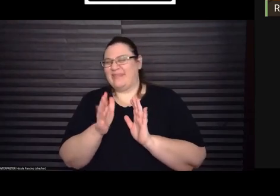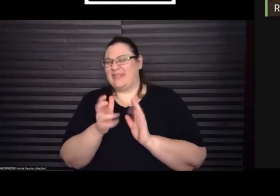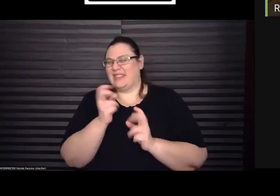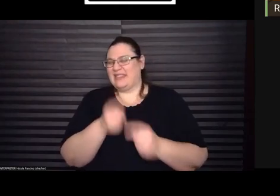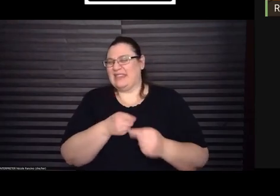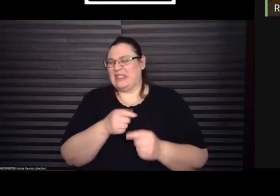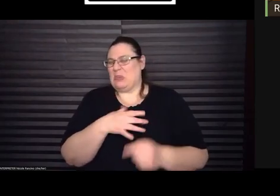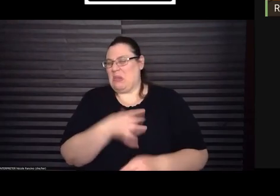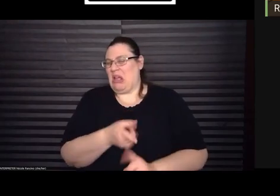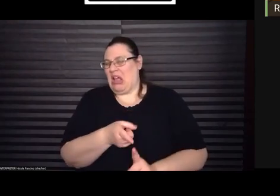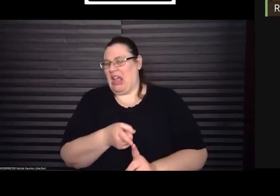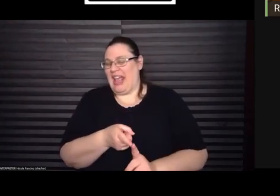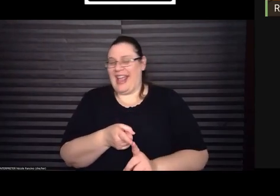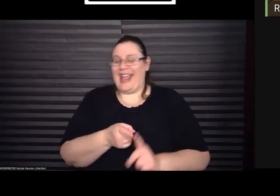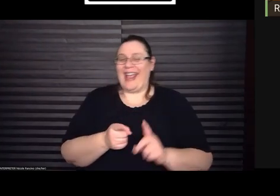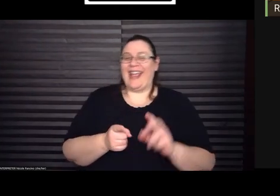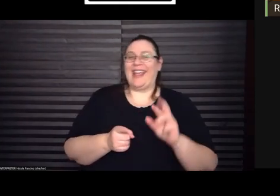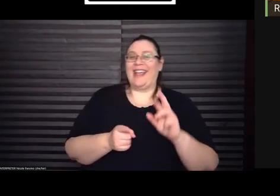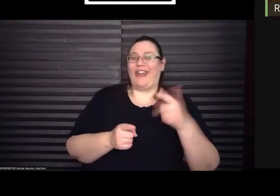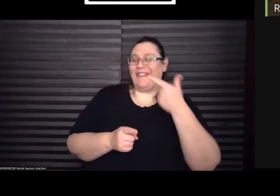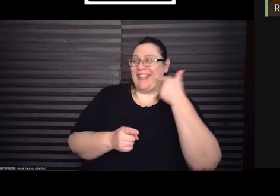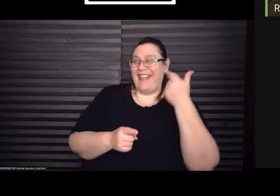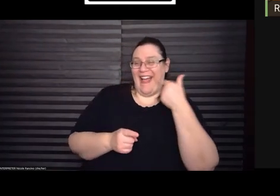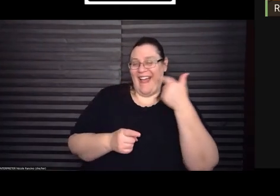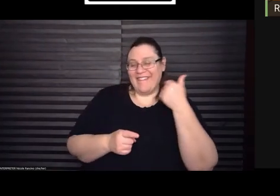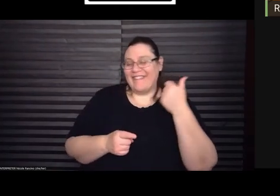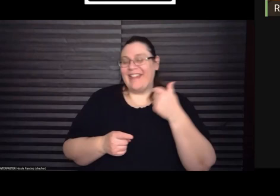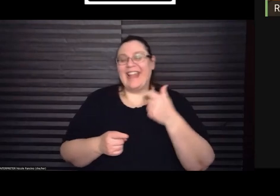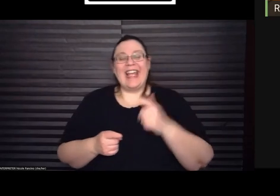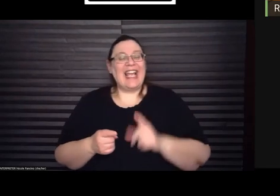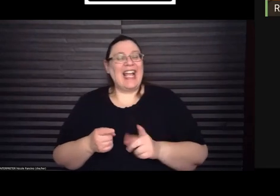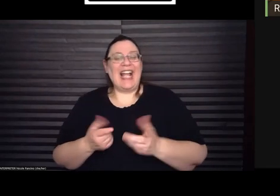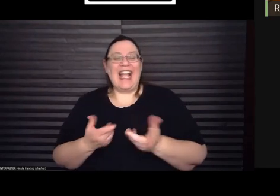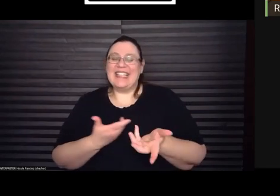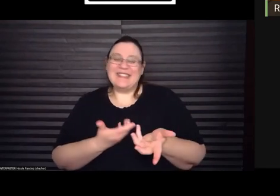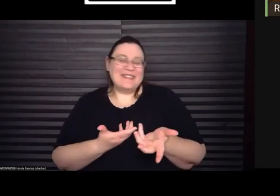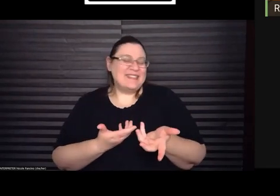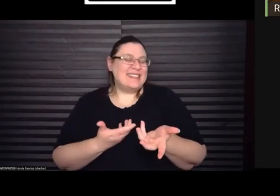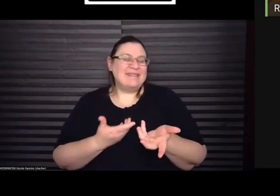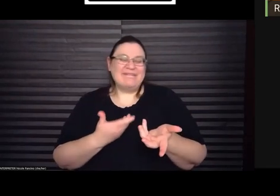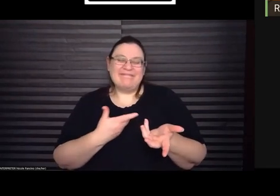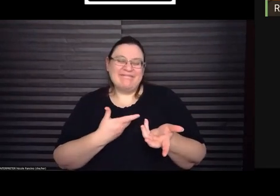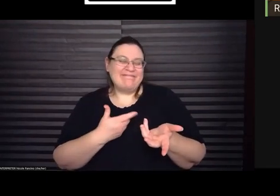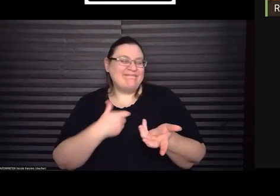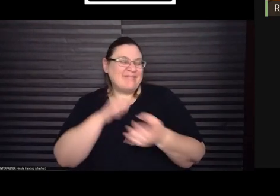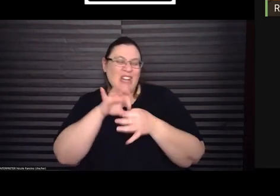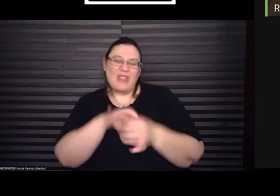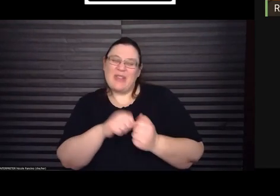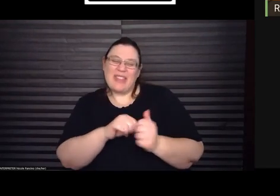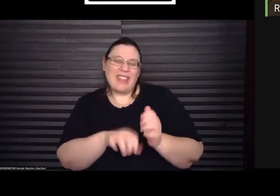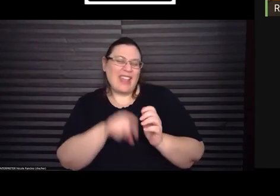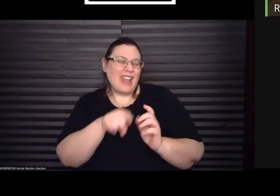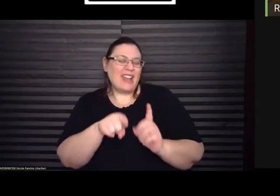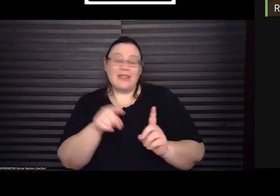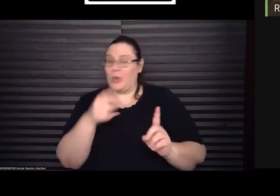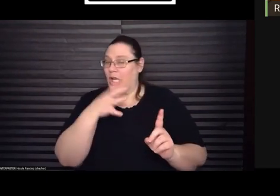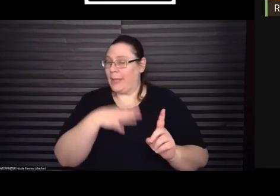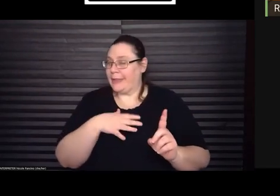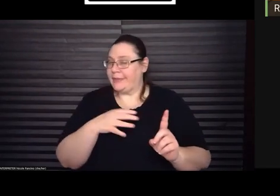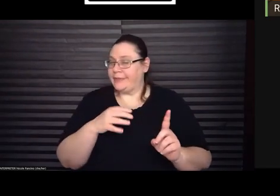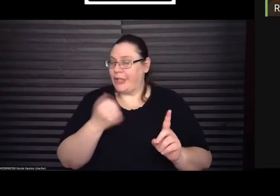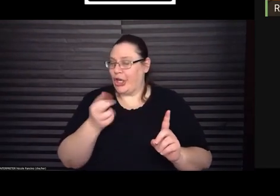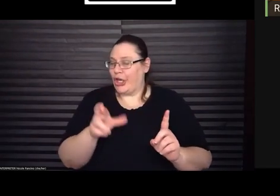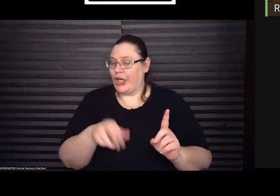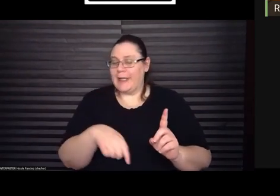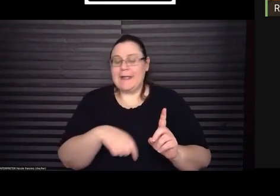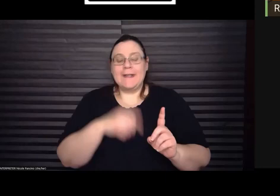likability problem. You know, it's like she's not really, I just am having trouble relating to her. She's, you know, she's kind